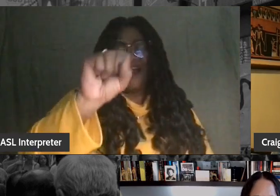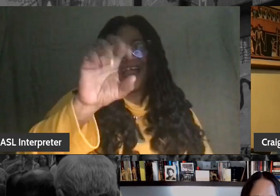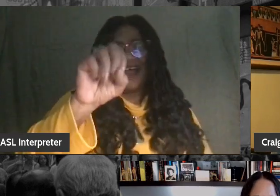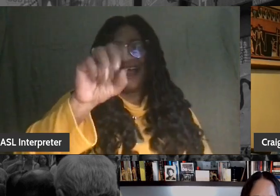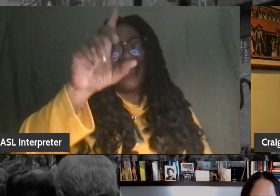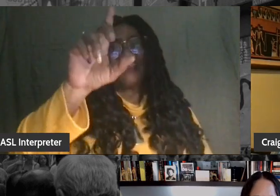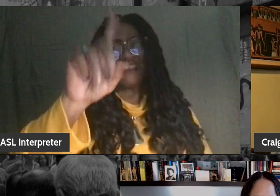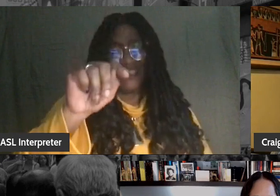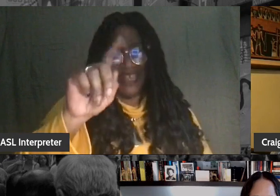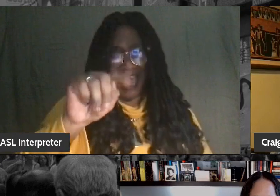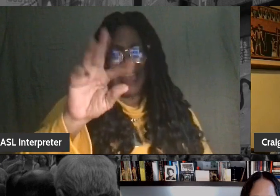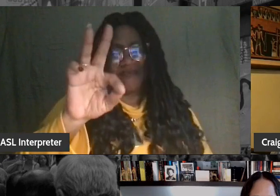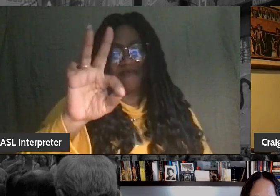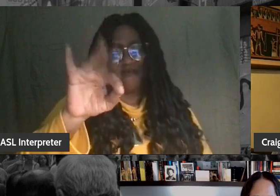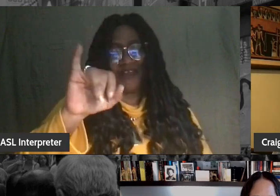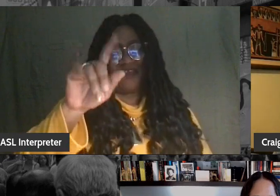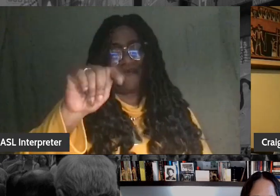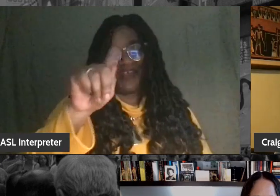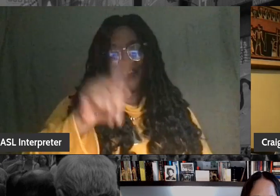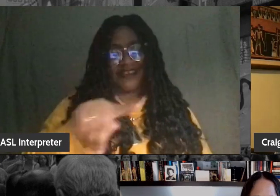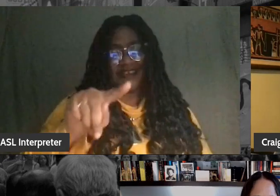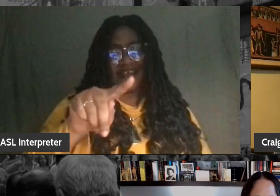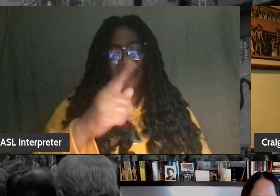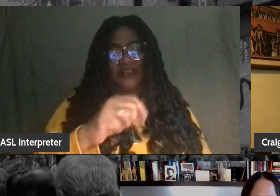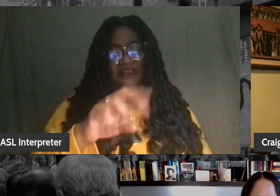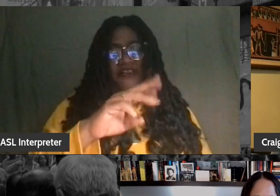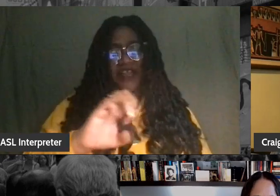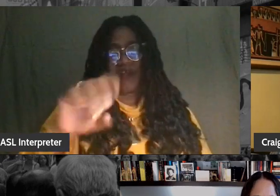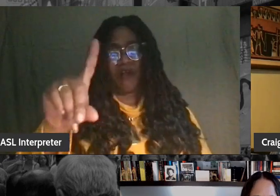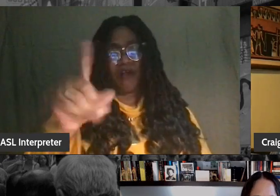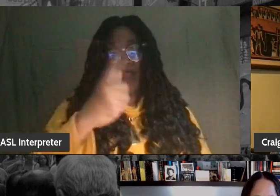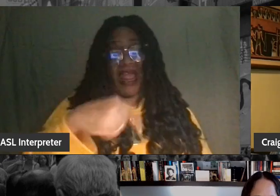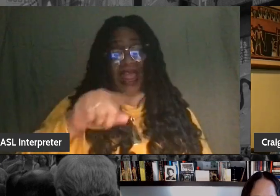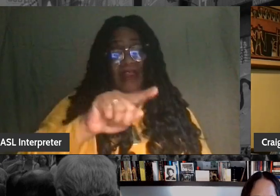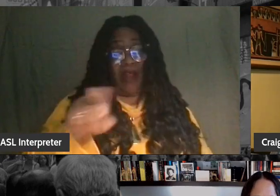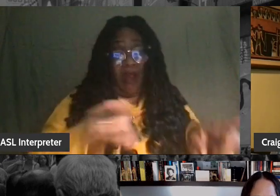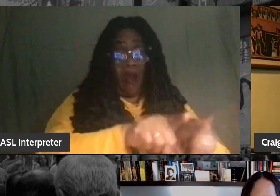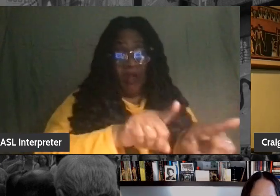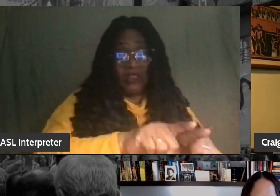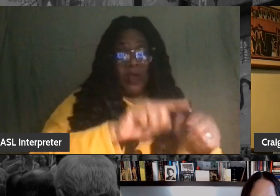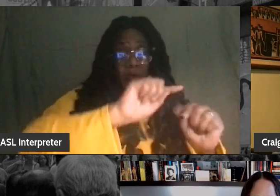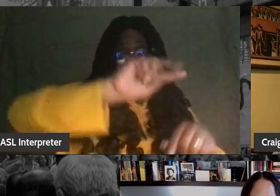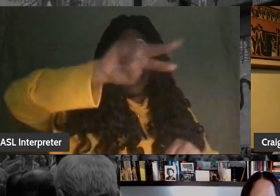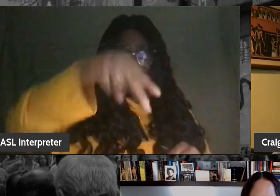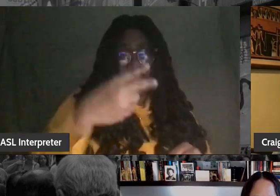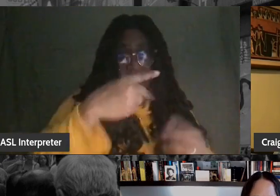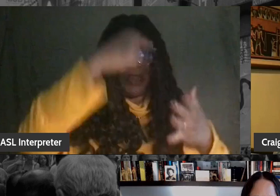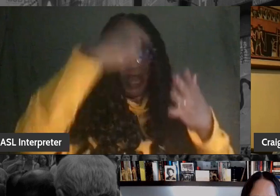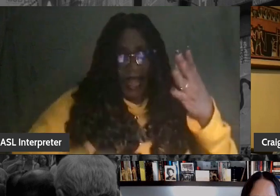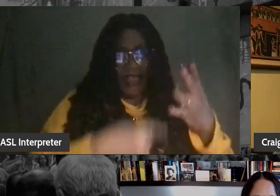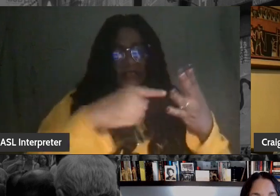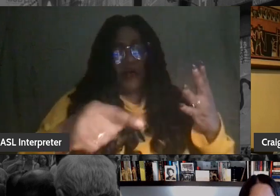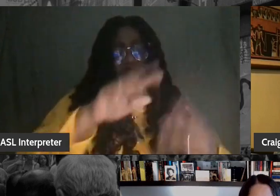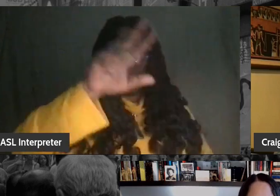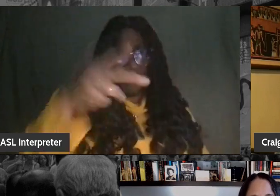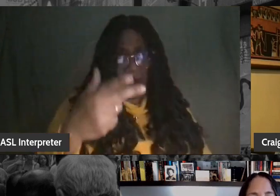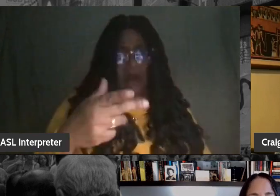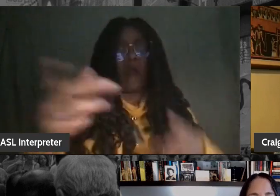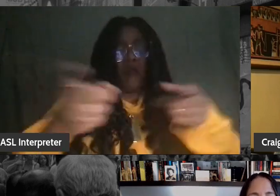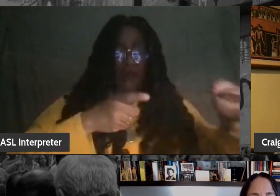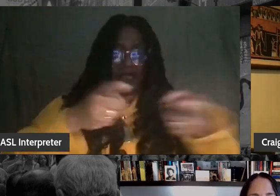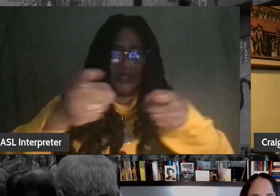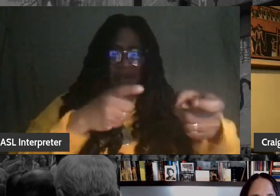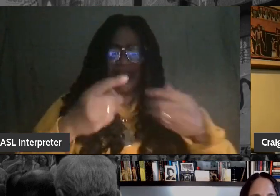of the novel by André Dubois III, of which Hanna will also be directing. Hanna, thank you so much for joining us this